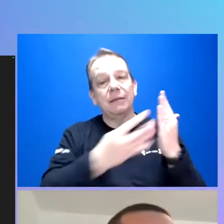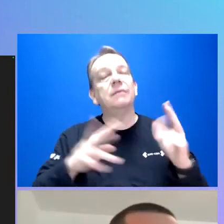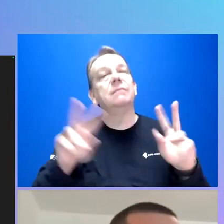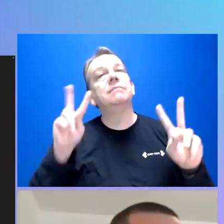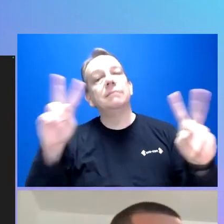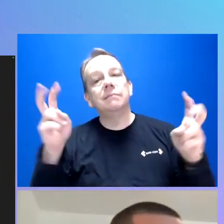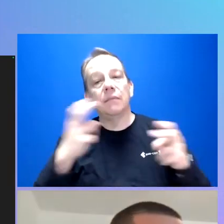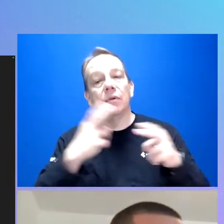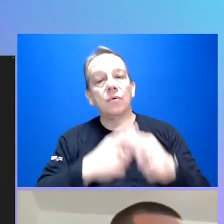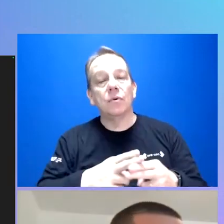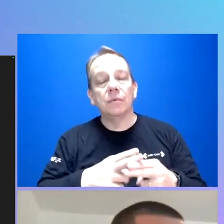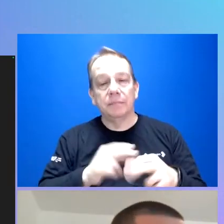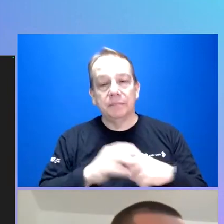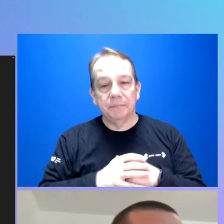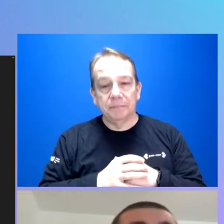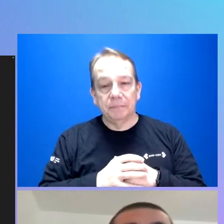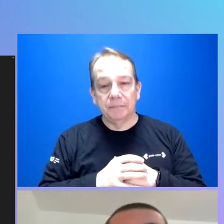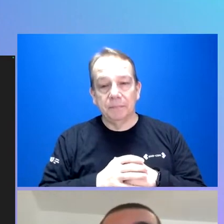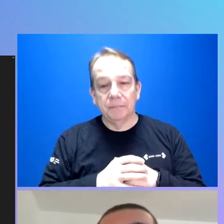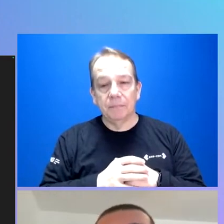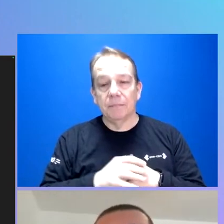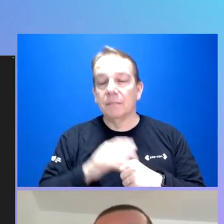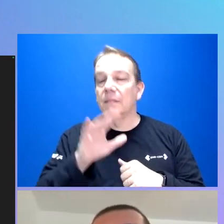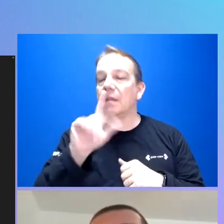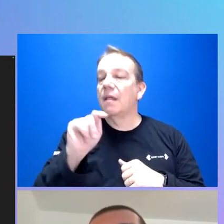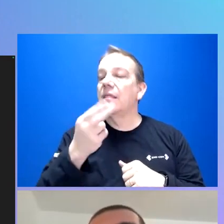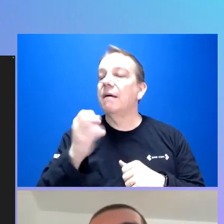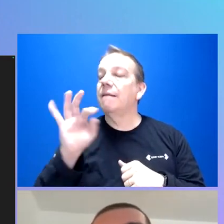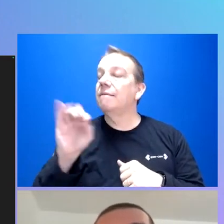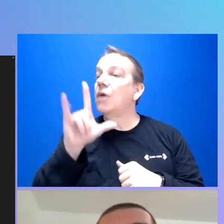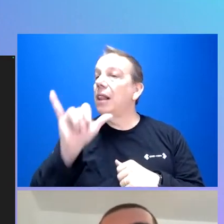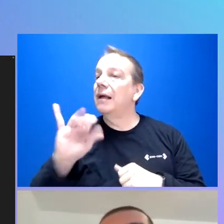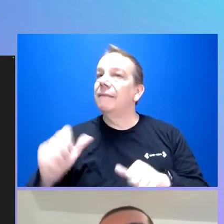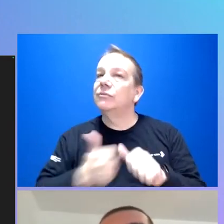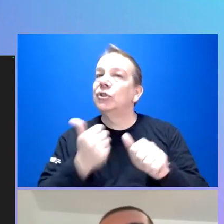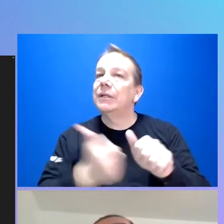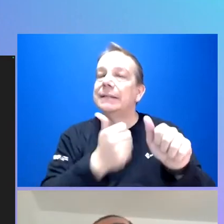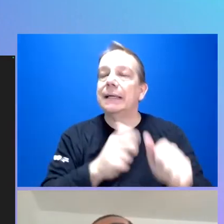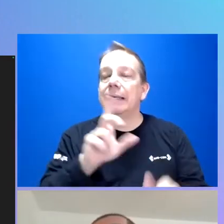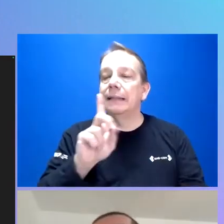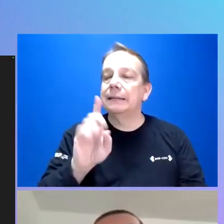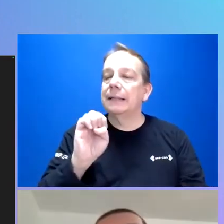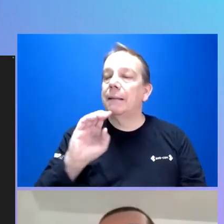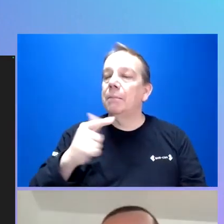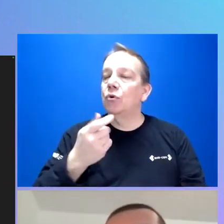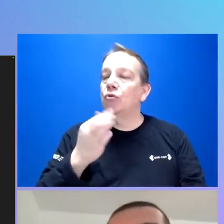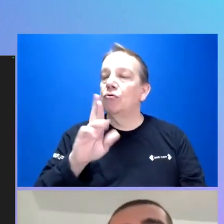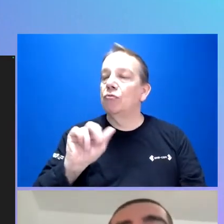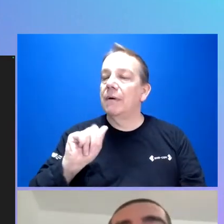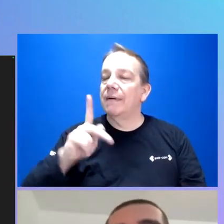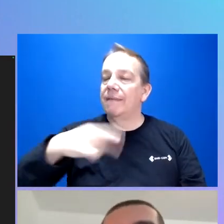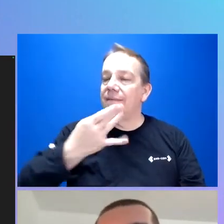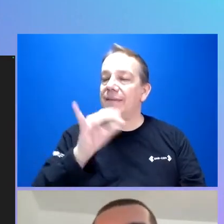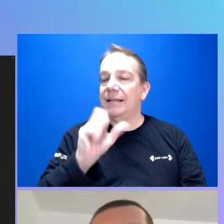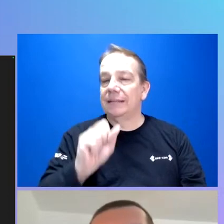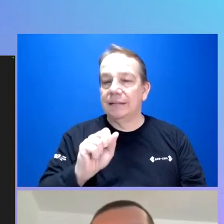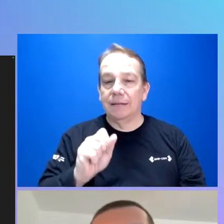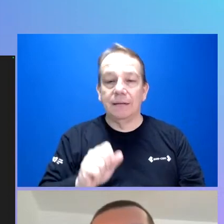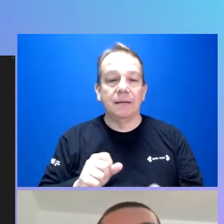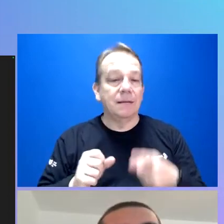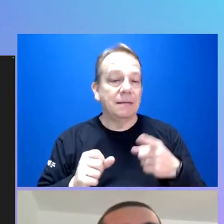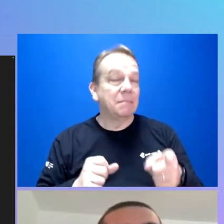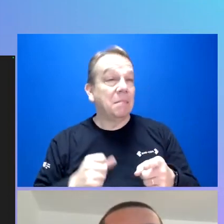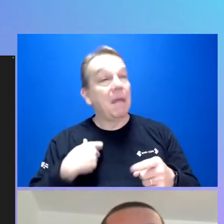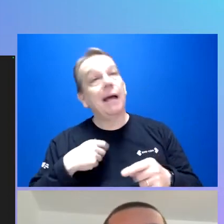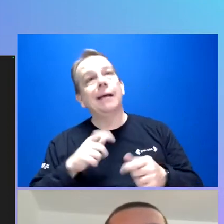called the Folly of Chasing Demographics. It's all about demographics. I've called it "You Don't Know Your